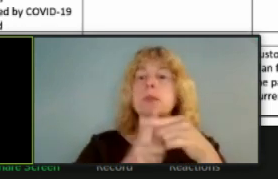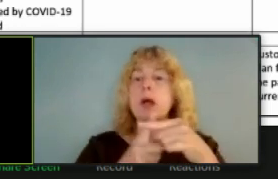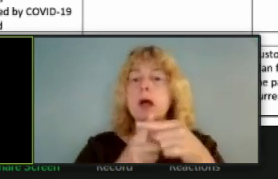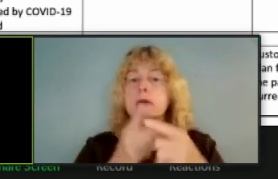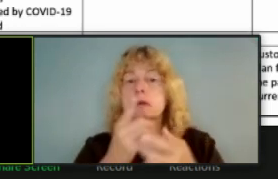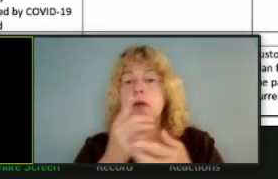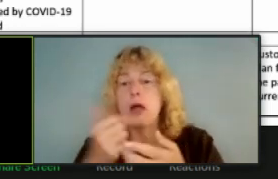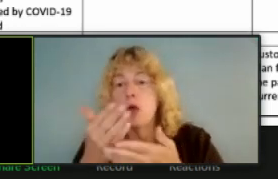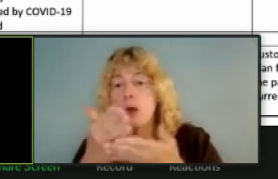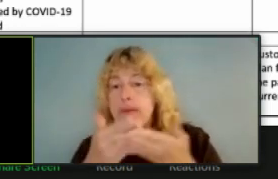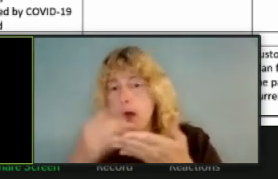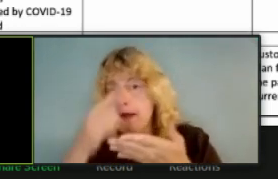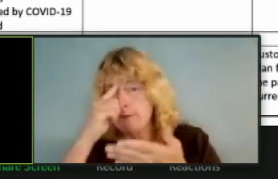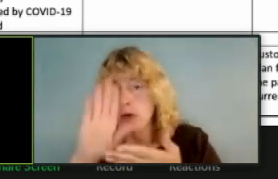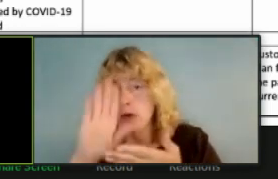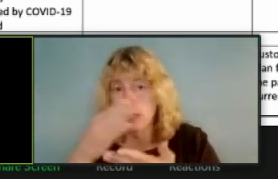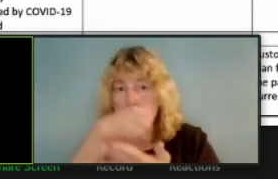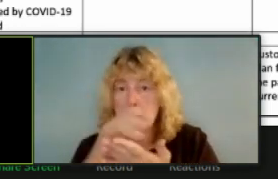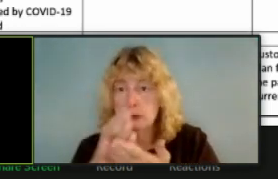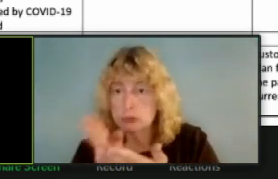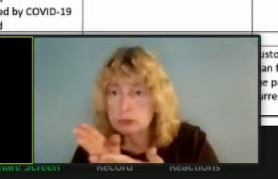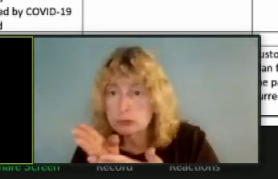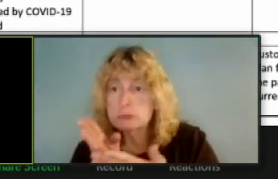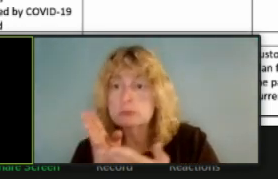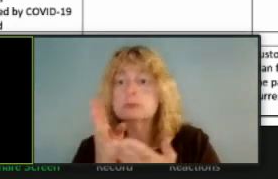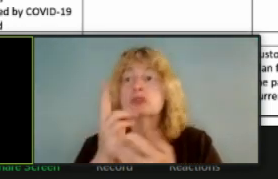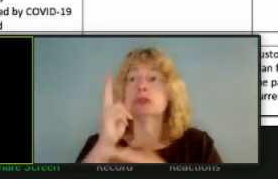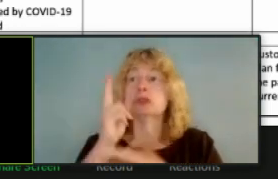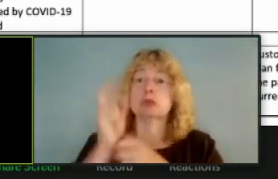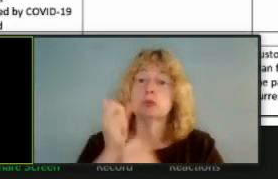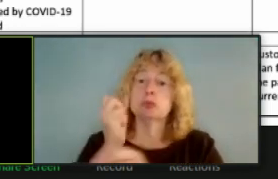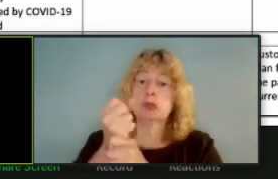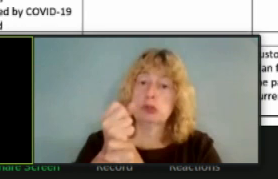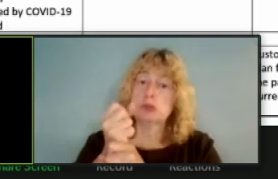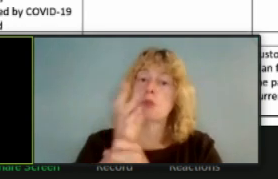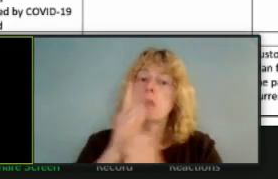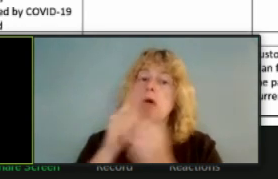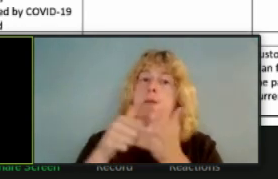2 years, they should be paid up, and they pay that month for 2 years.